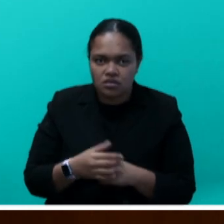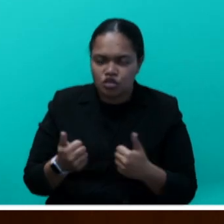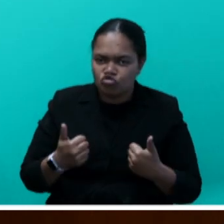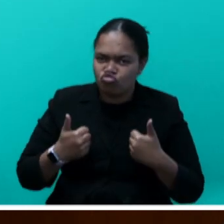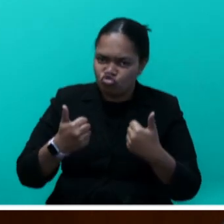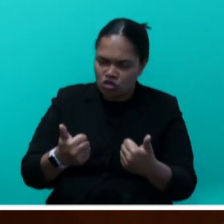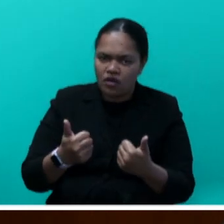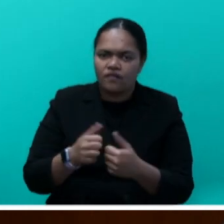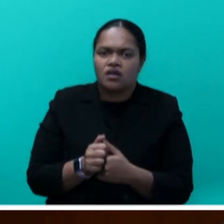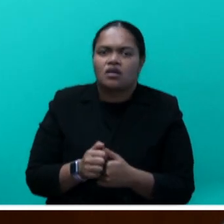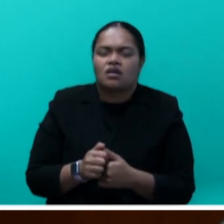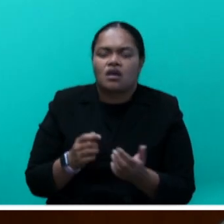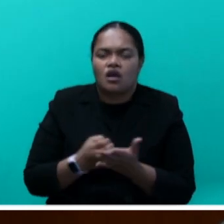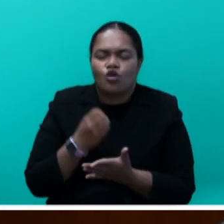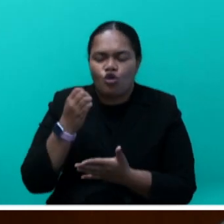China's economic growth.